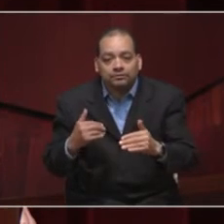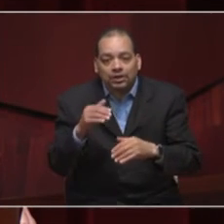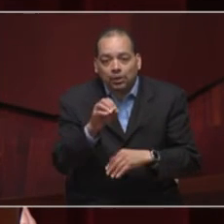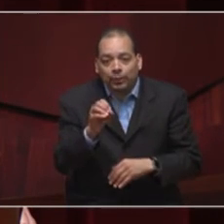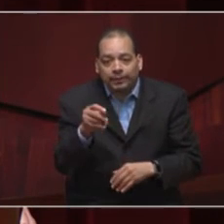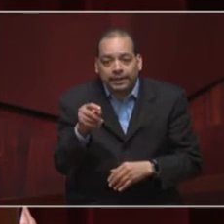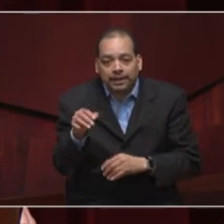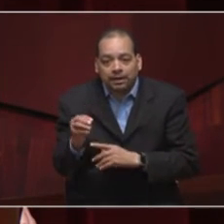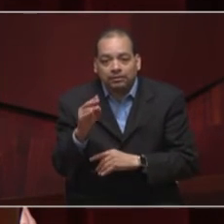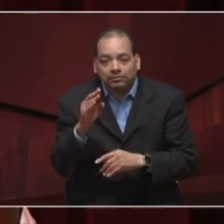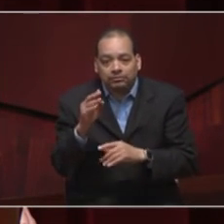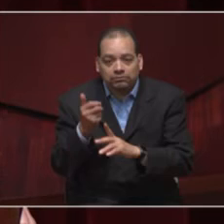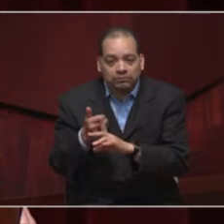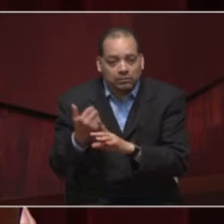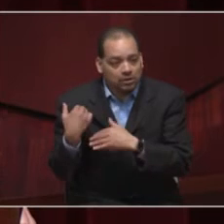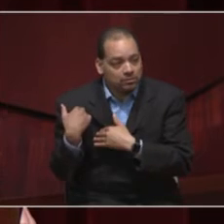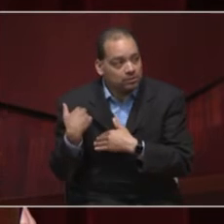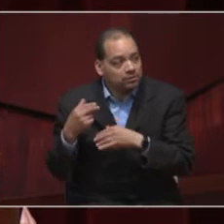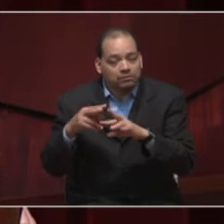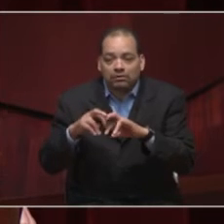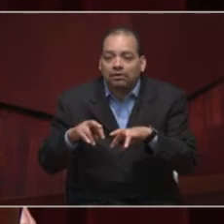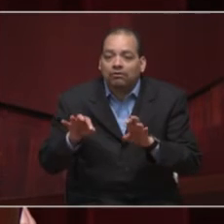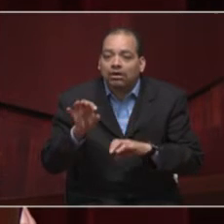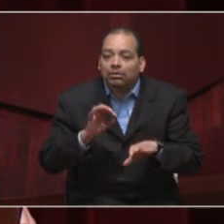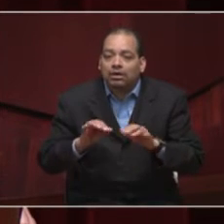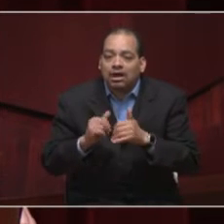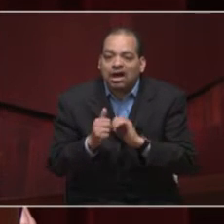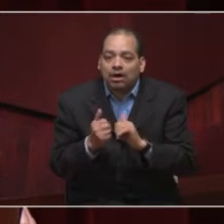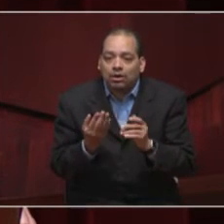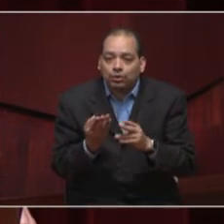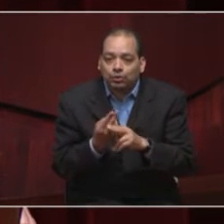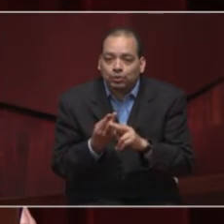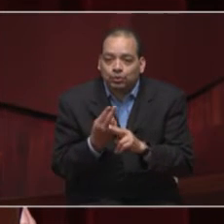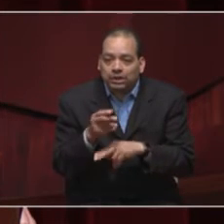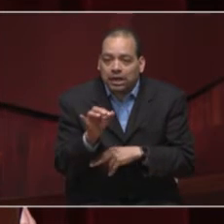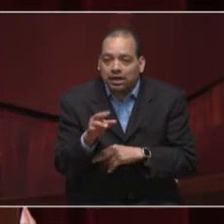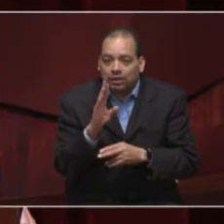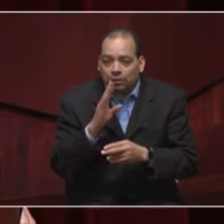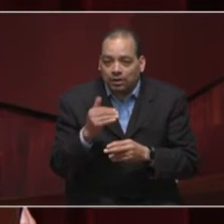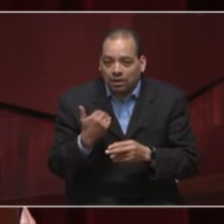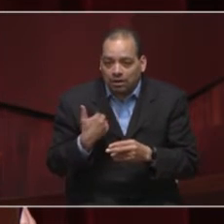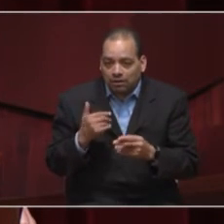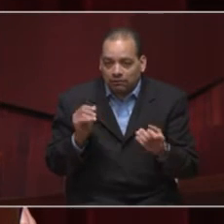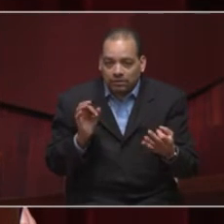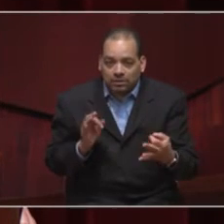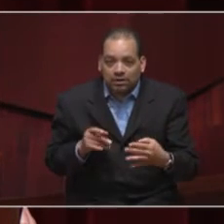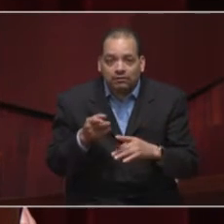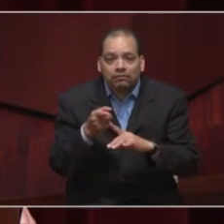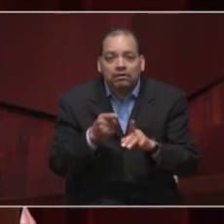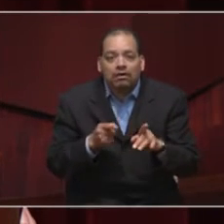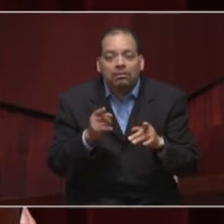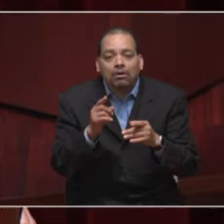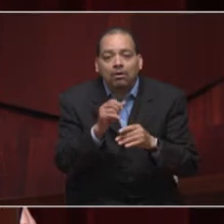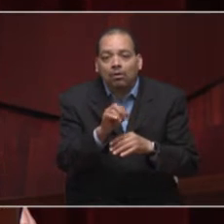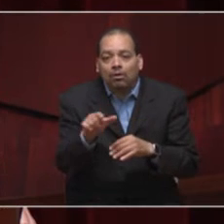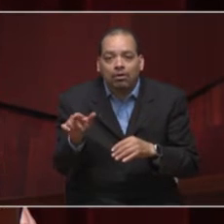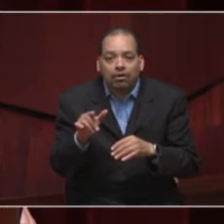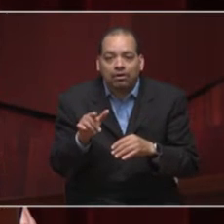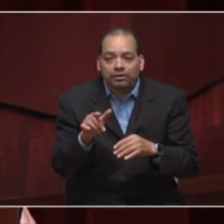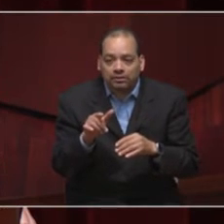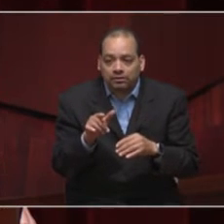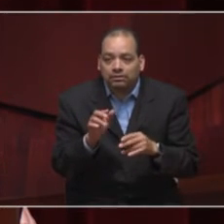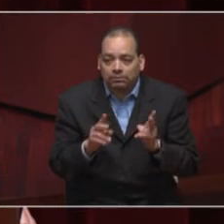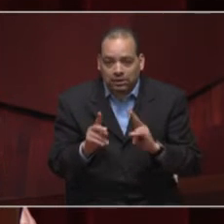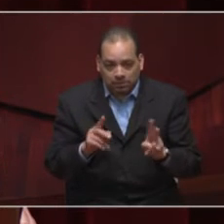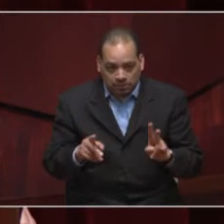evaluate how this is being used. So they're going to get feedback from all of the Chicos out there